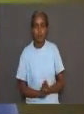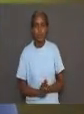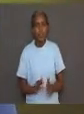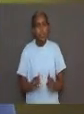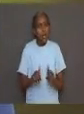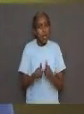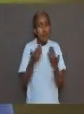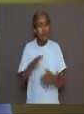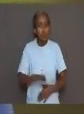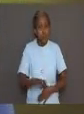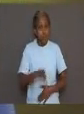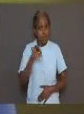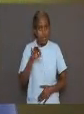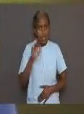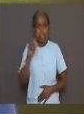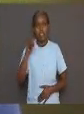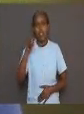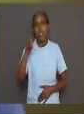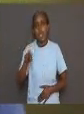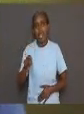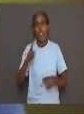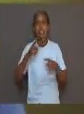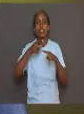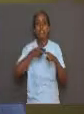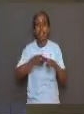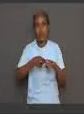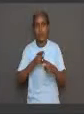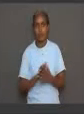How do we find the x-intercept?